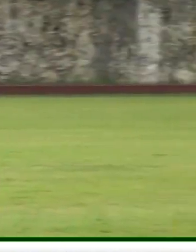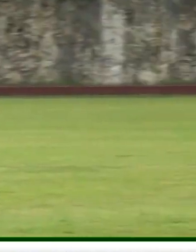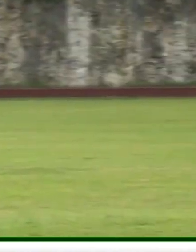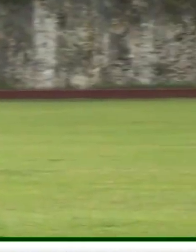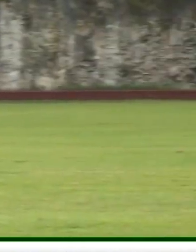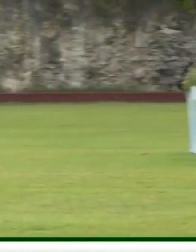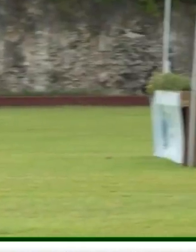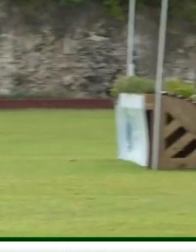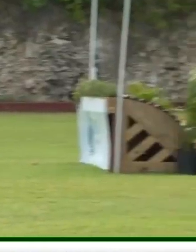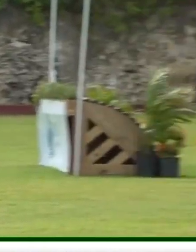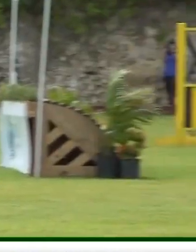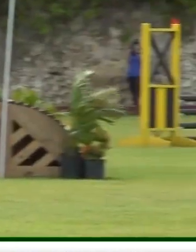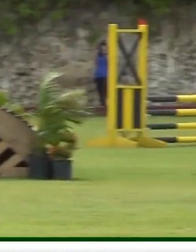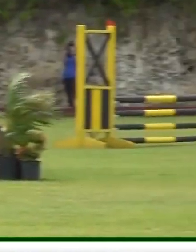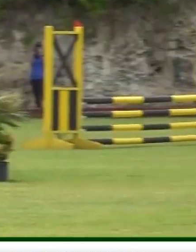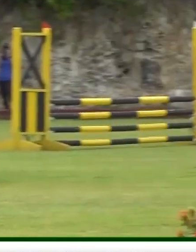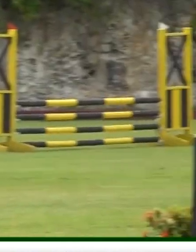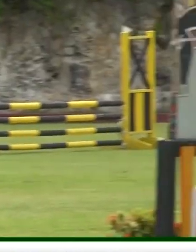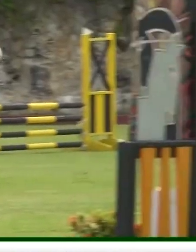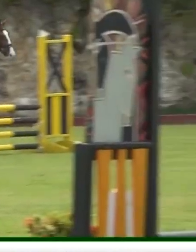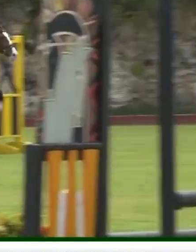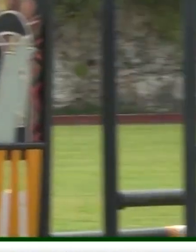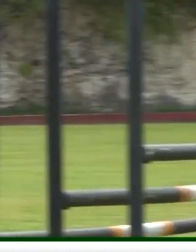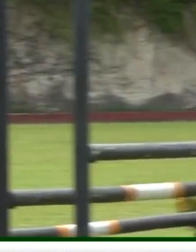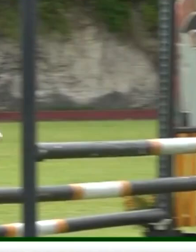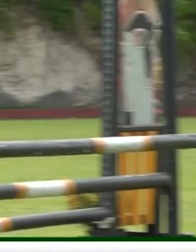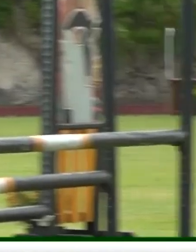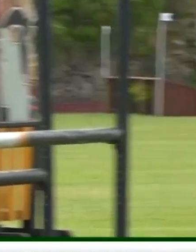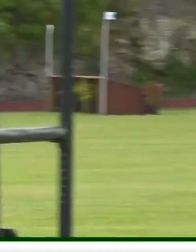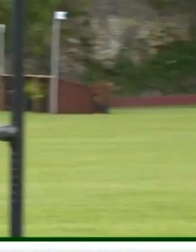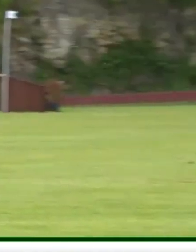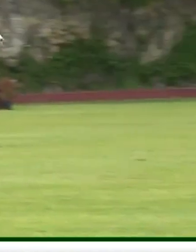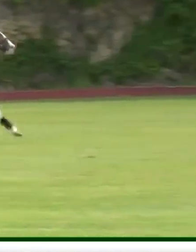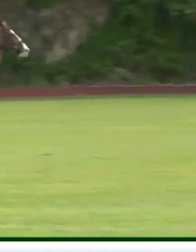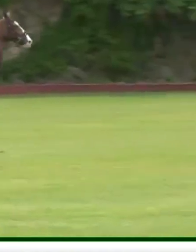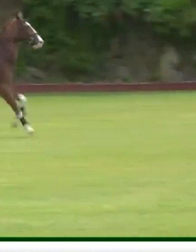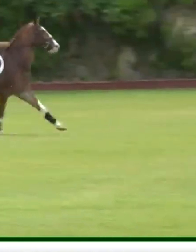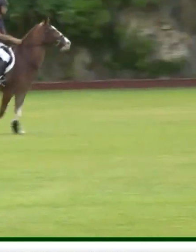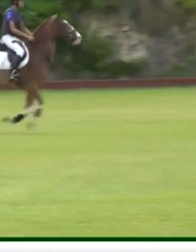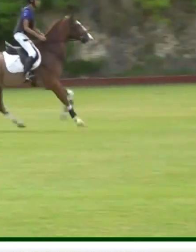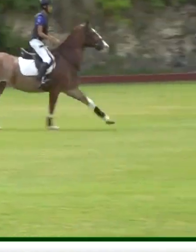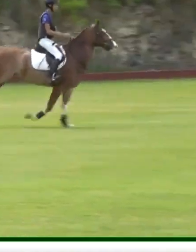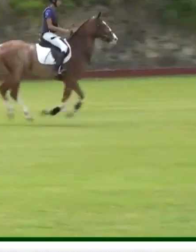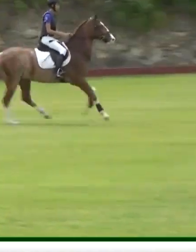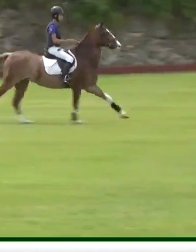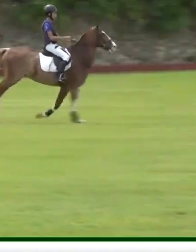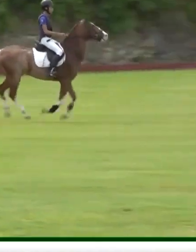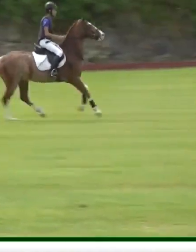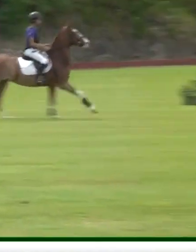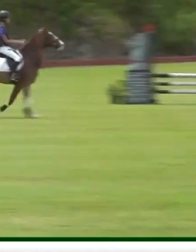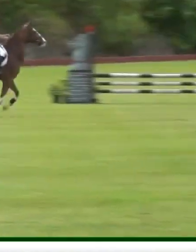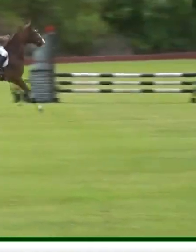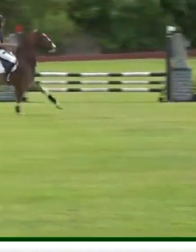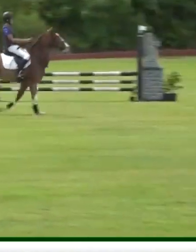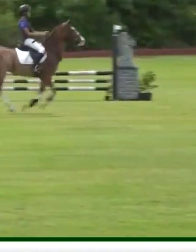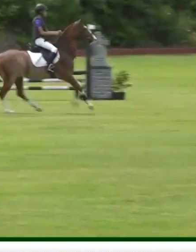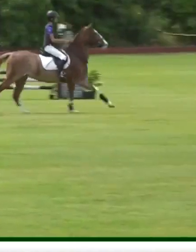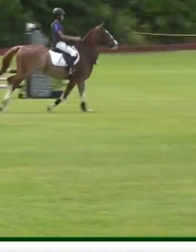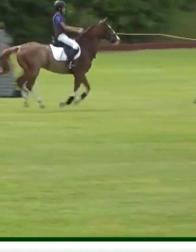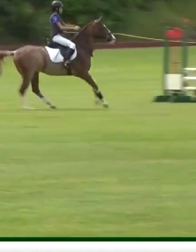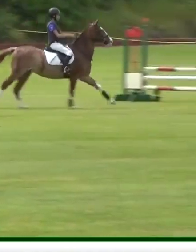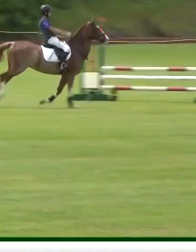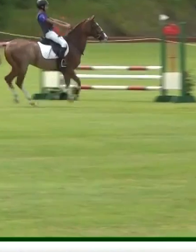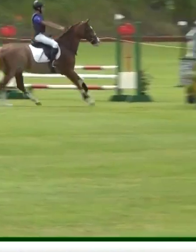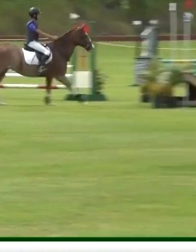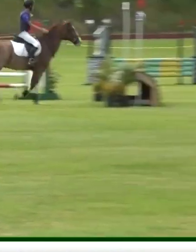duo overcame the odds and jumped an amazing clear derby round to finish with 41.5 penalties and